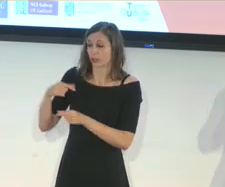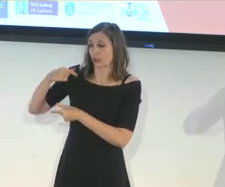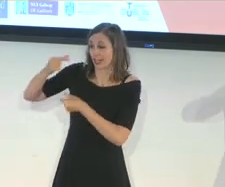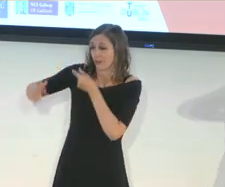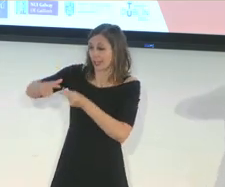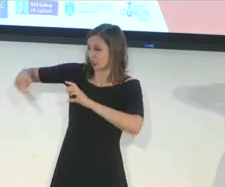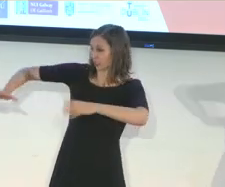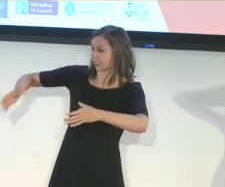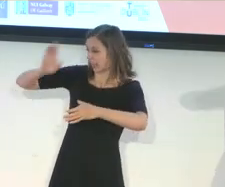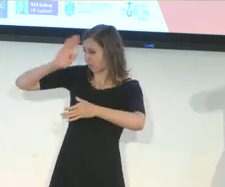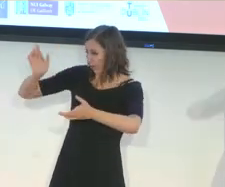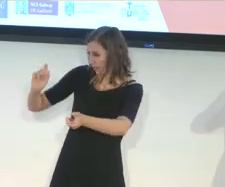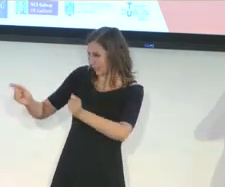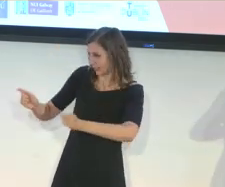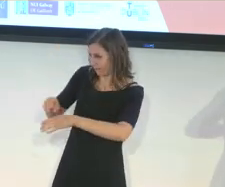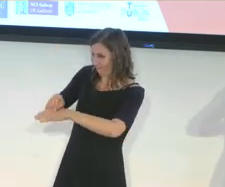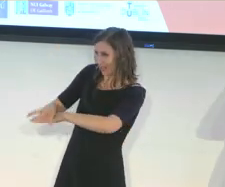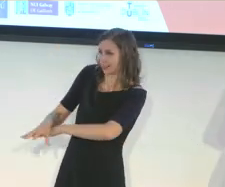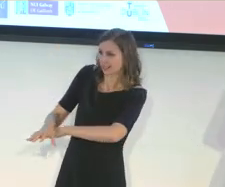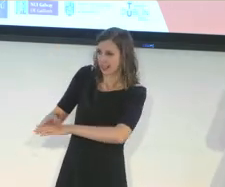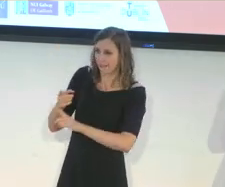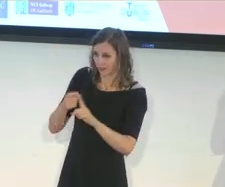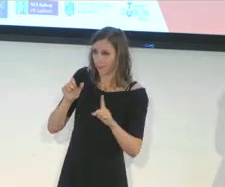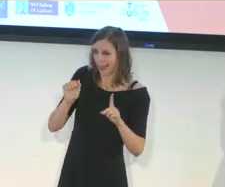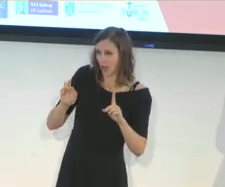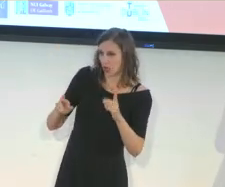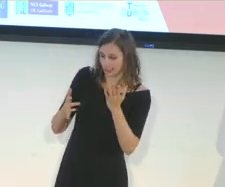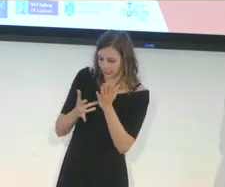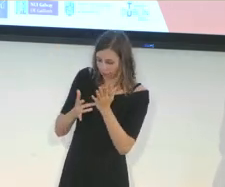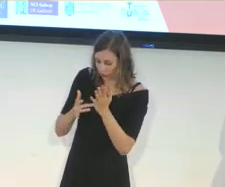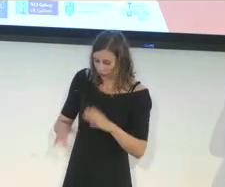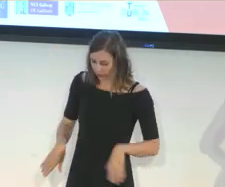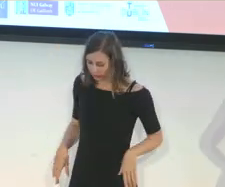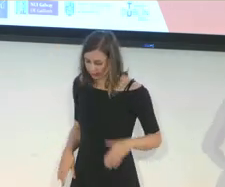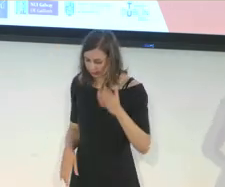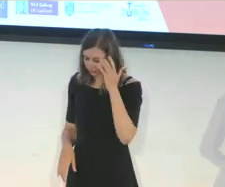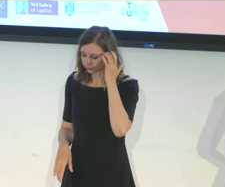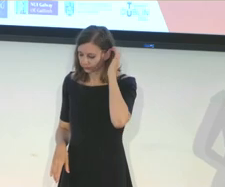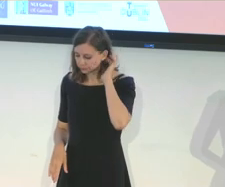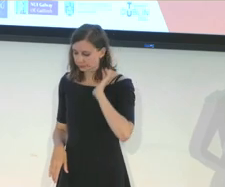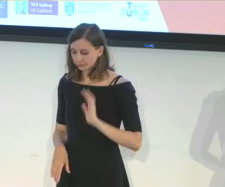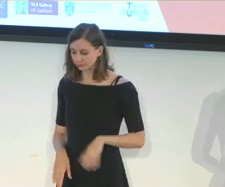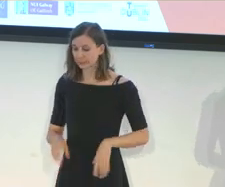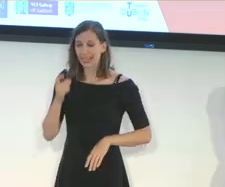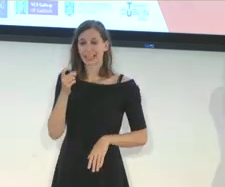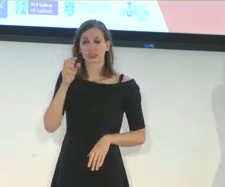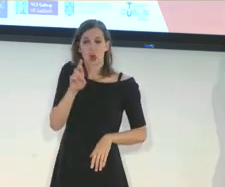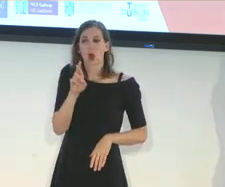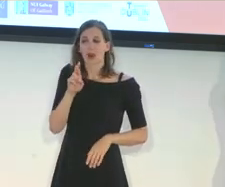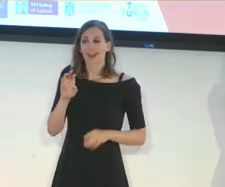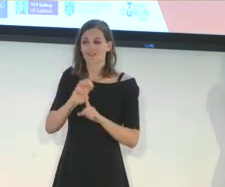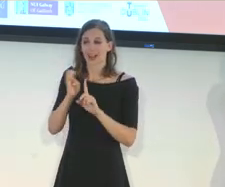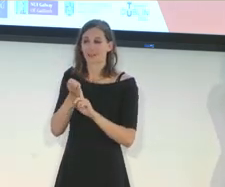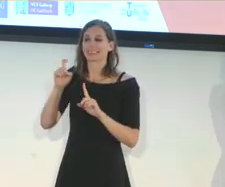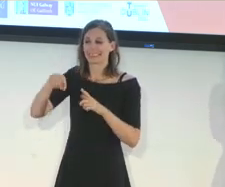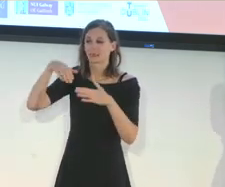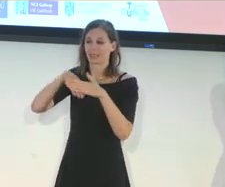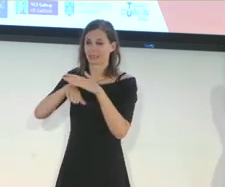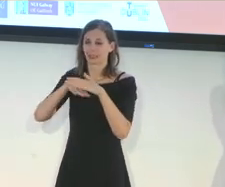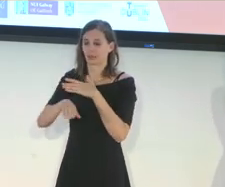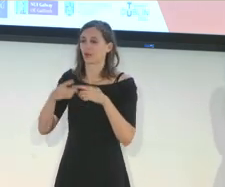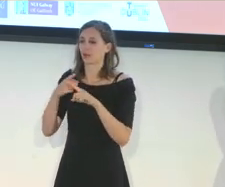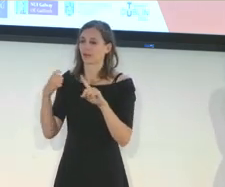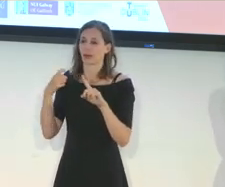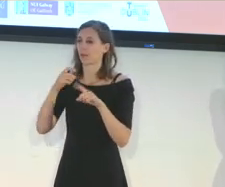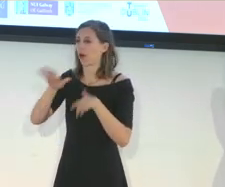technology. Thus, it is crucial to explore various avenues to make XR environments accessible for people from all segments